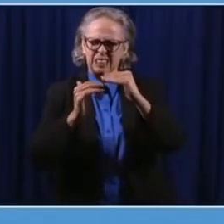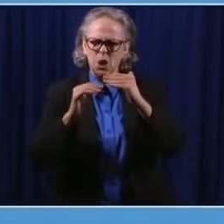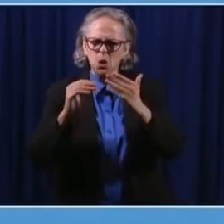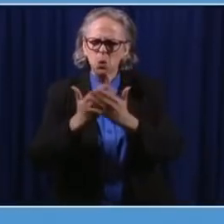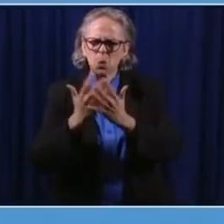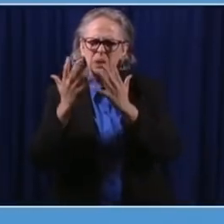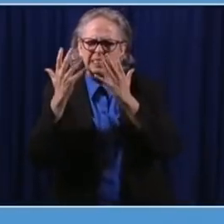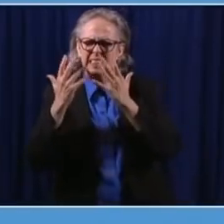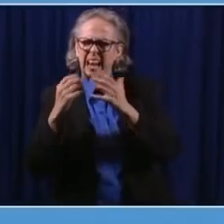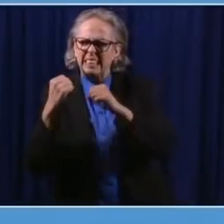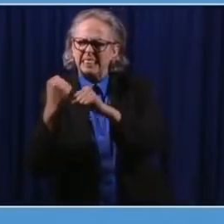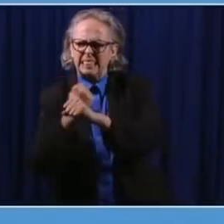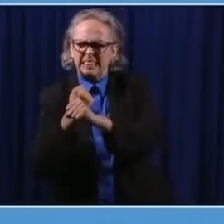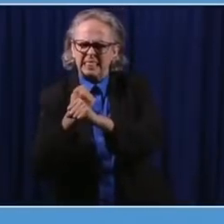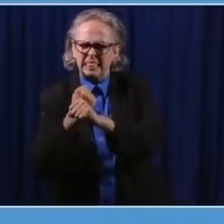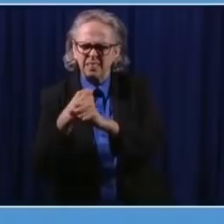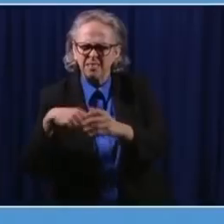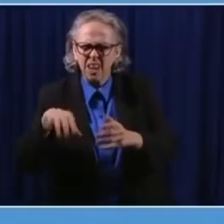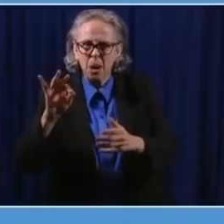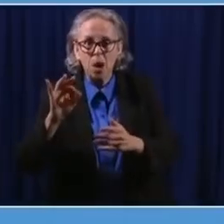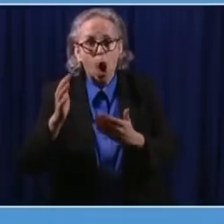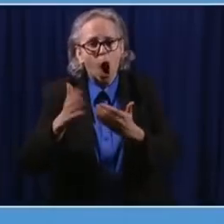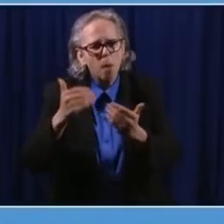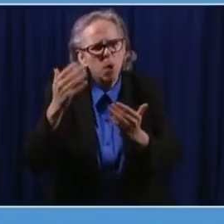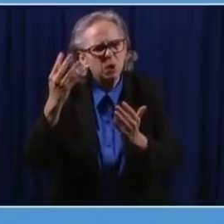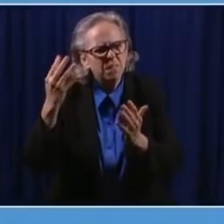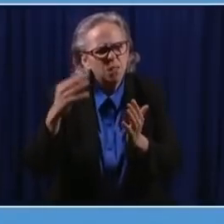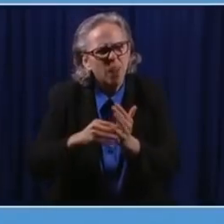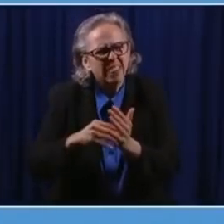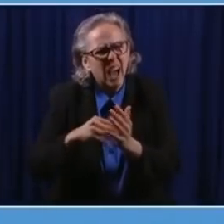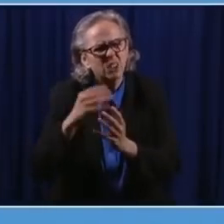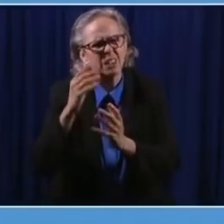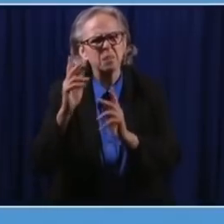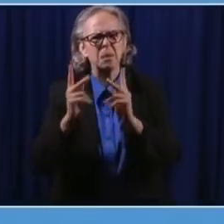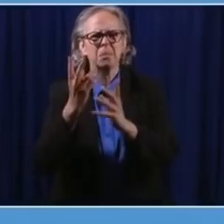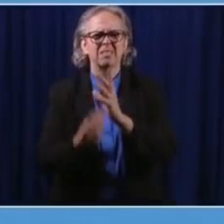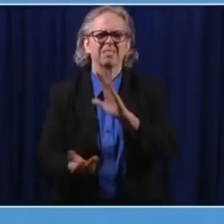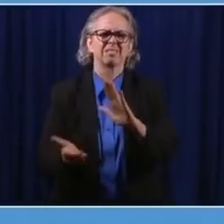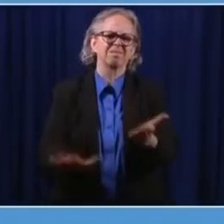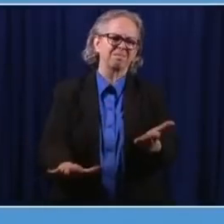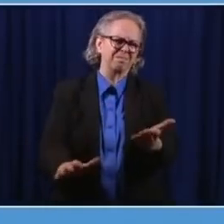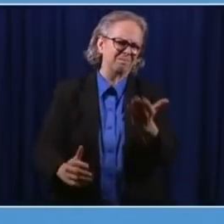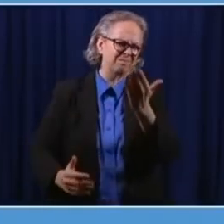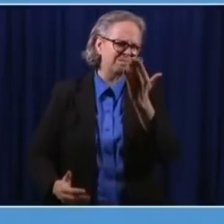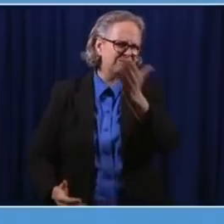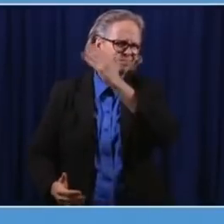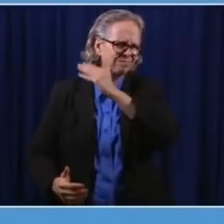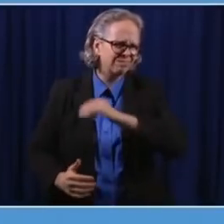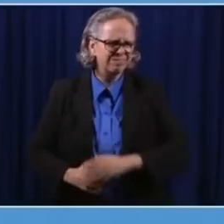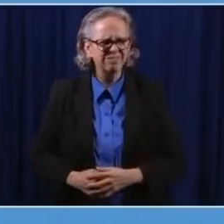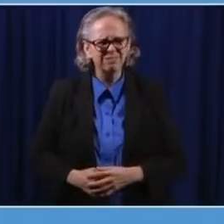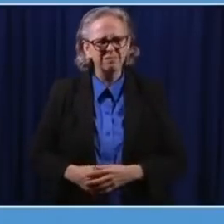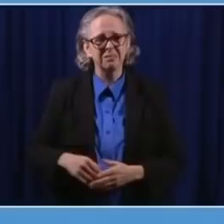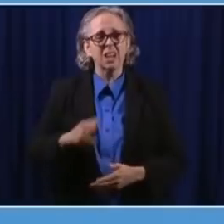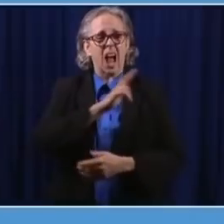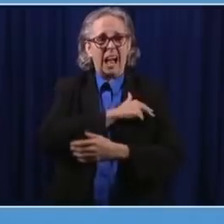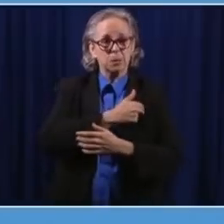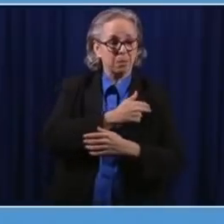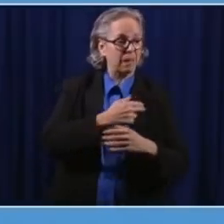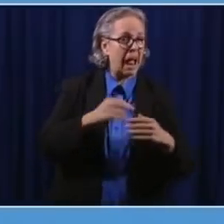to 4,000 deaths from this horrible, horrible disease. Hospital and ICU admissions are holding